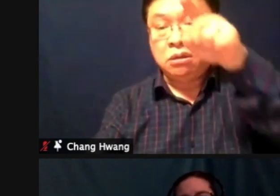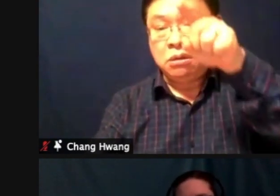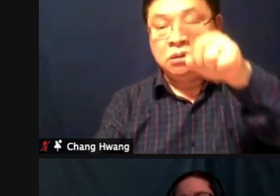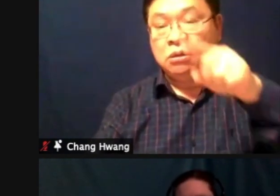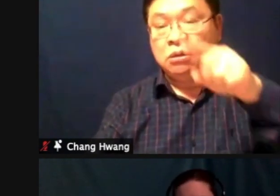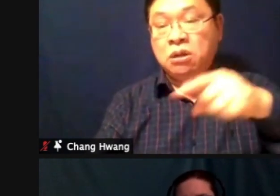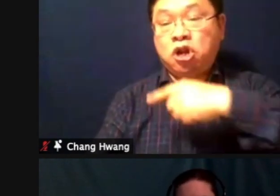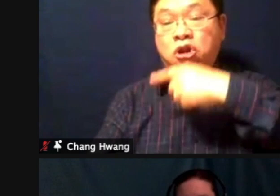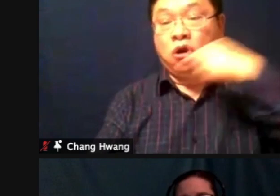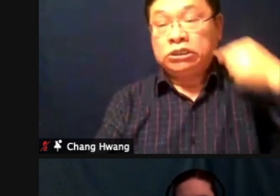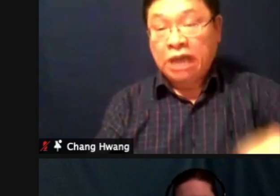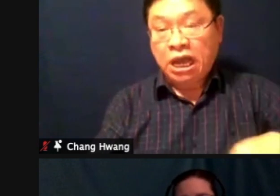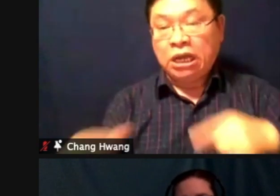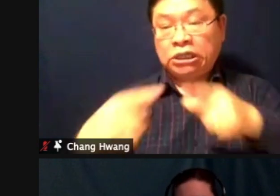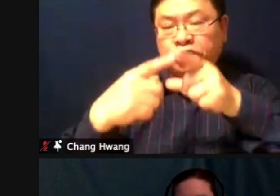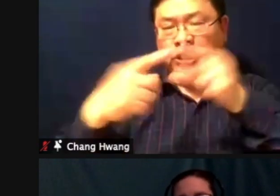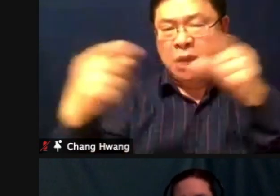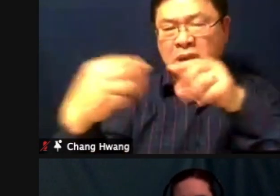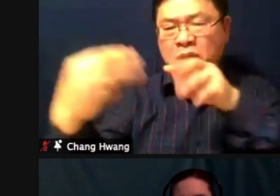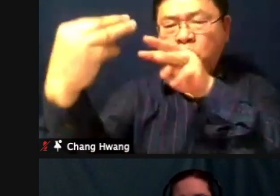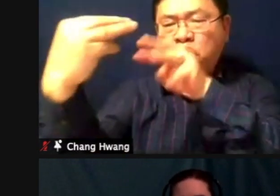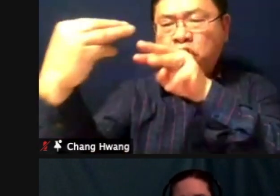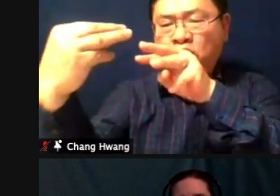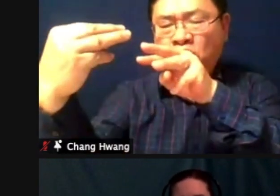the Soviet Union, Russia,